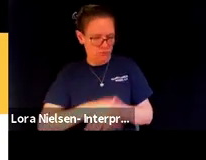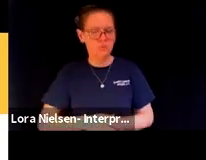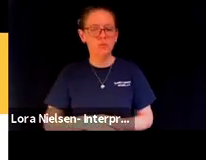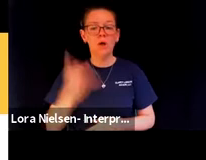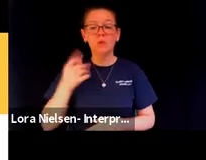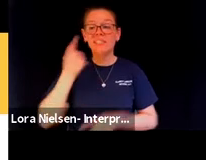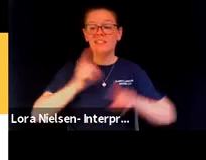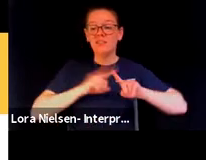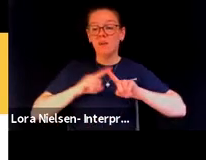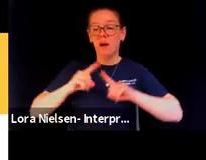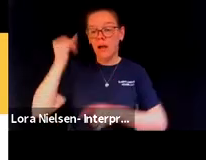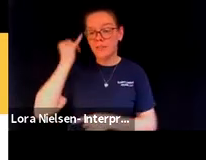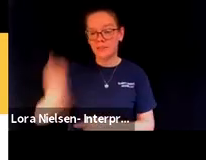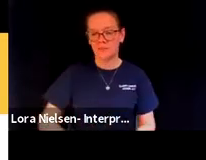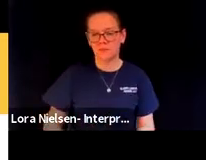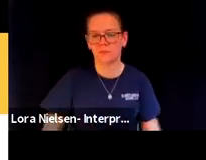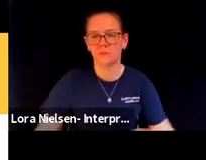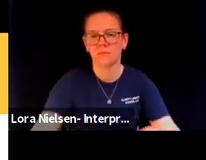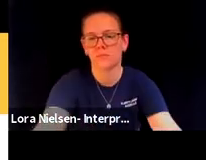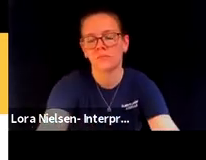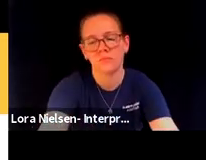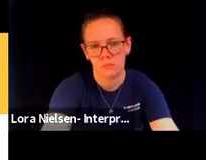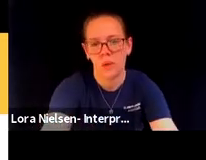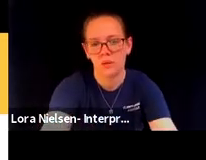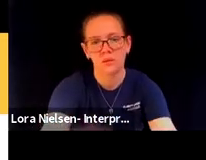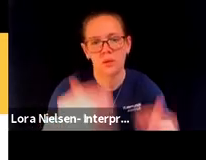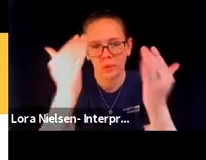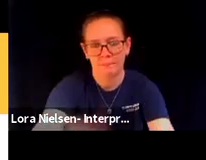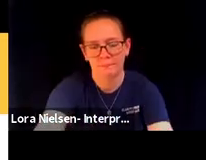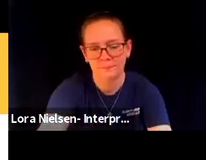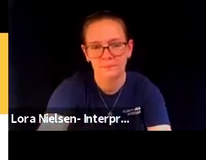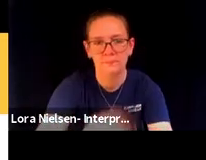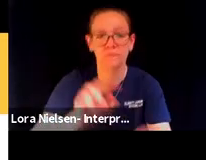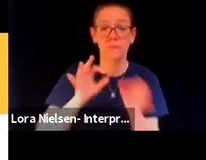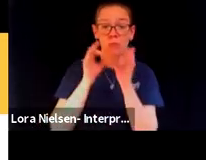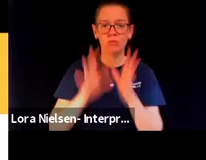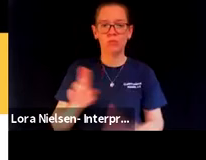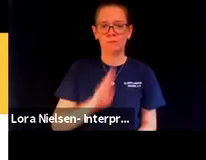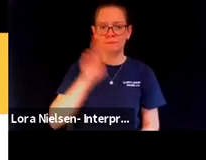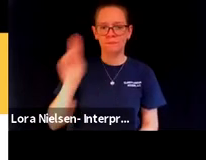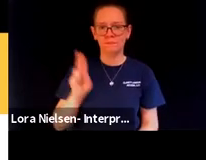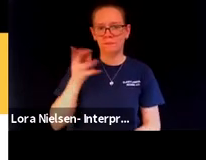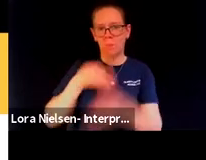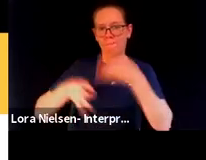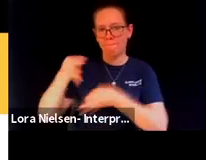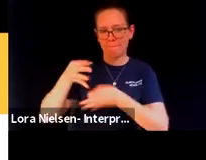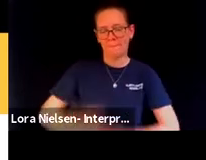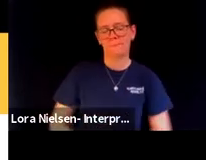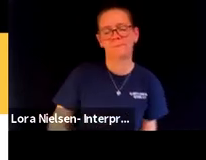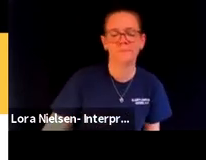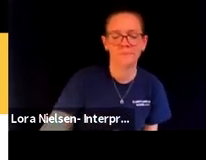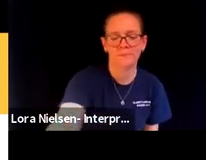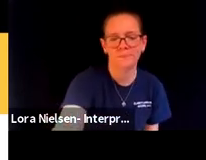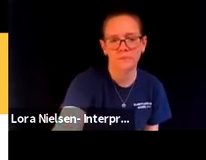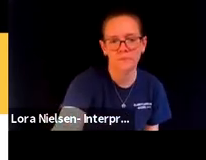and capabilities. And then we're kind of building that out. We're testing it and then delivering that out to all of our end